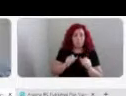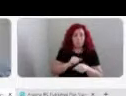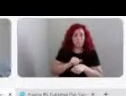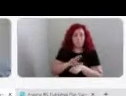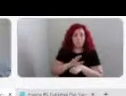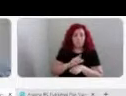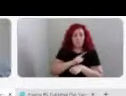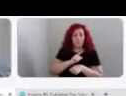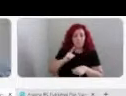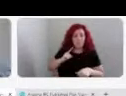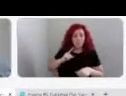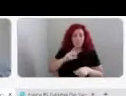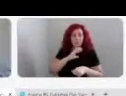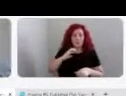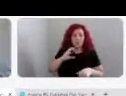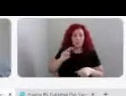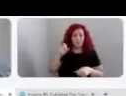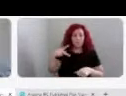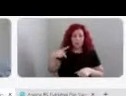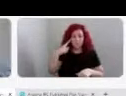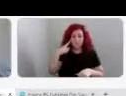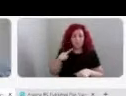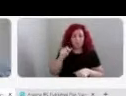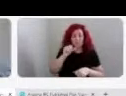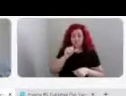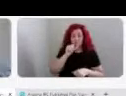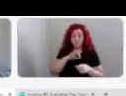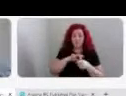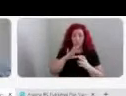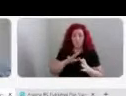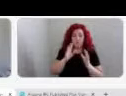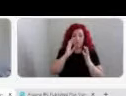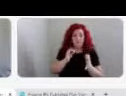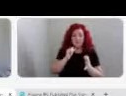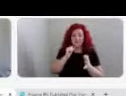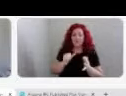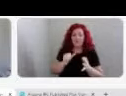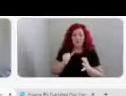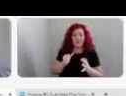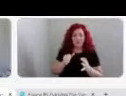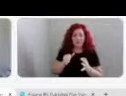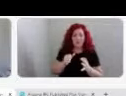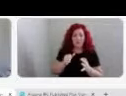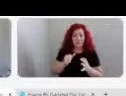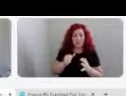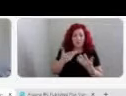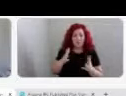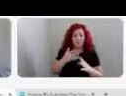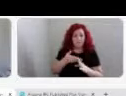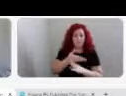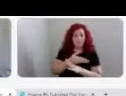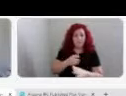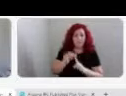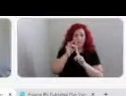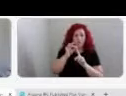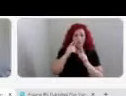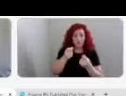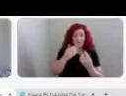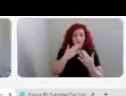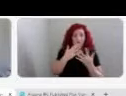congressional maps where arizona's voters decide not a predetermined bias group of special interests thank you very much